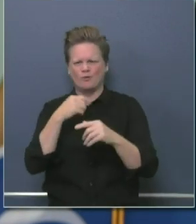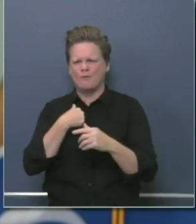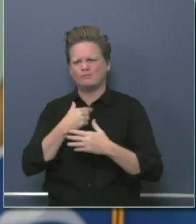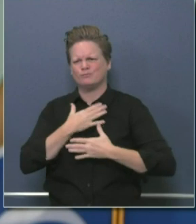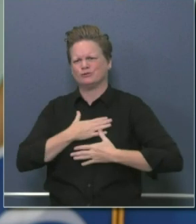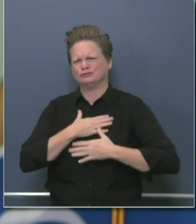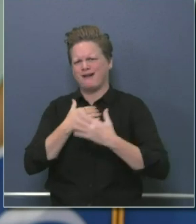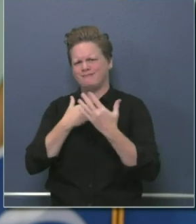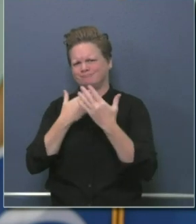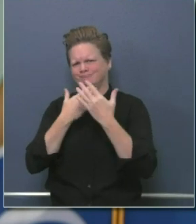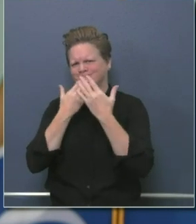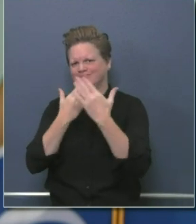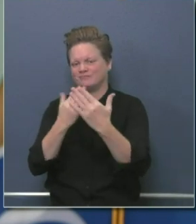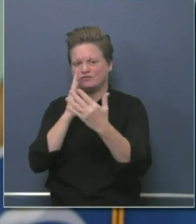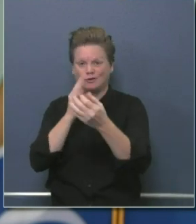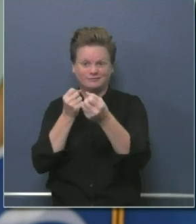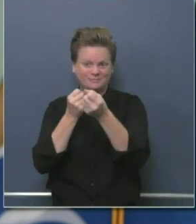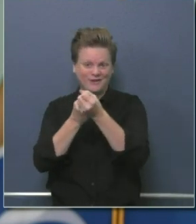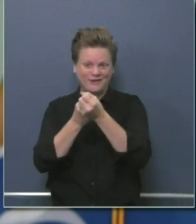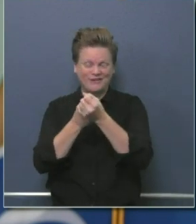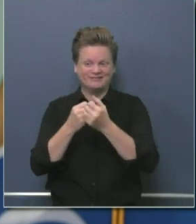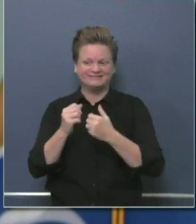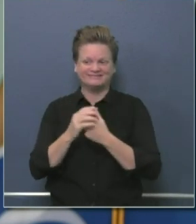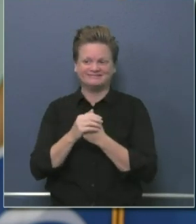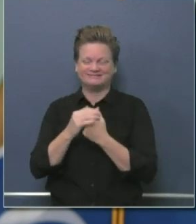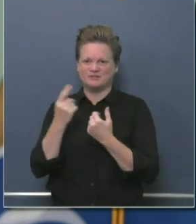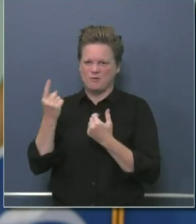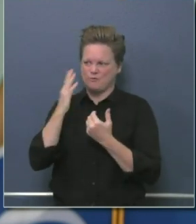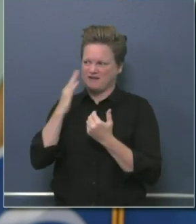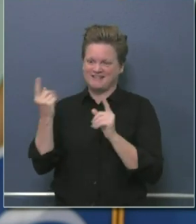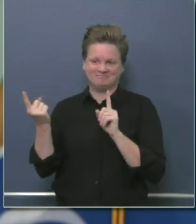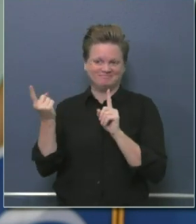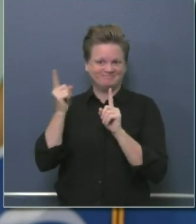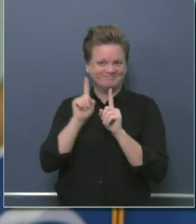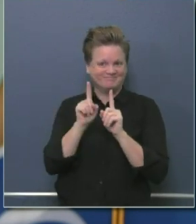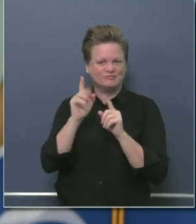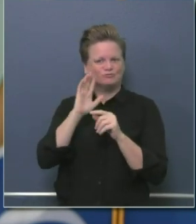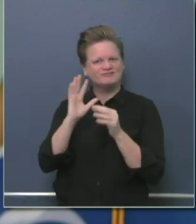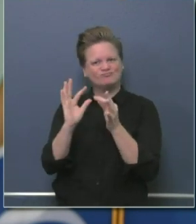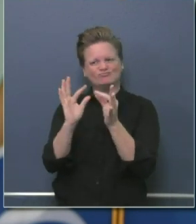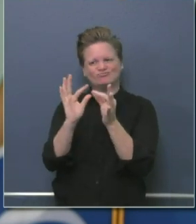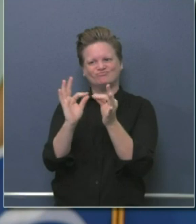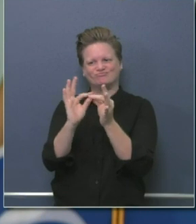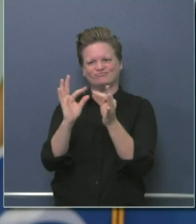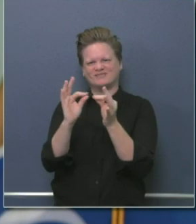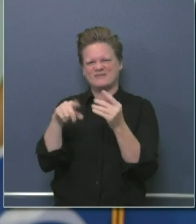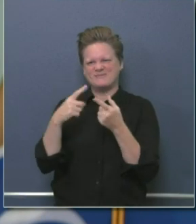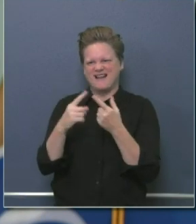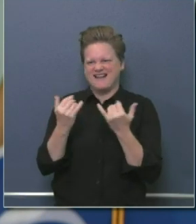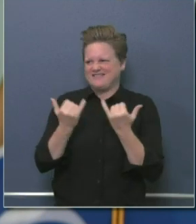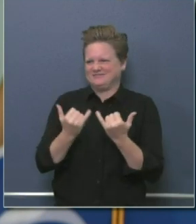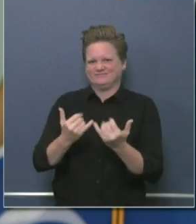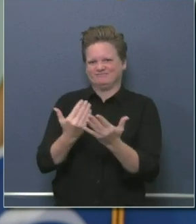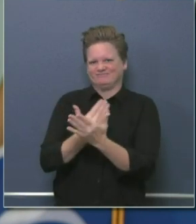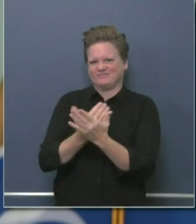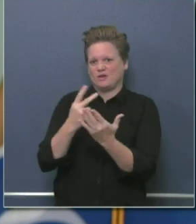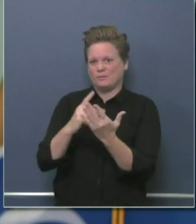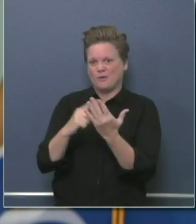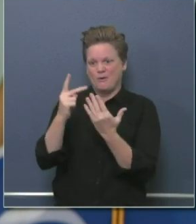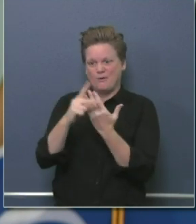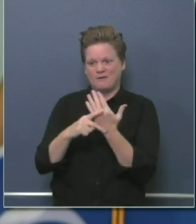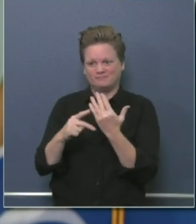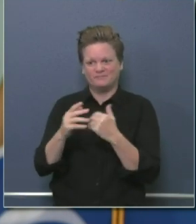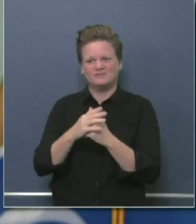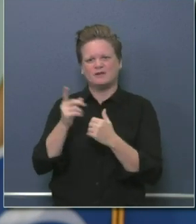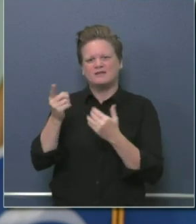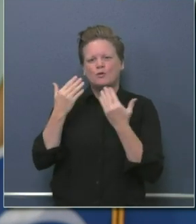be remiss if we didn't ask her to come up and talk a little bit more about this program and talk a little bit more about how